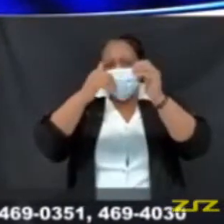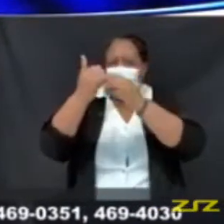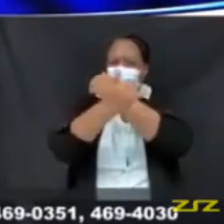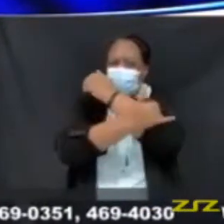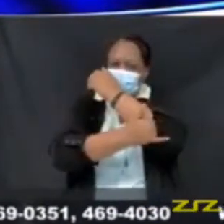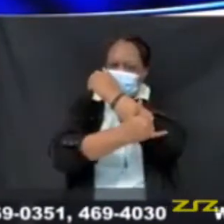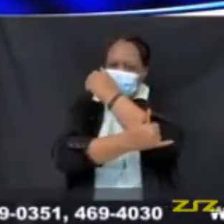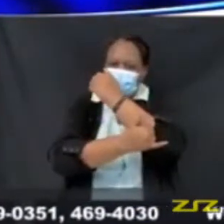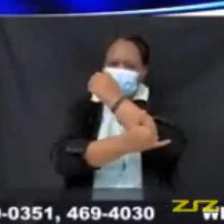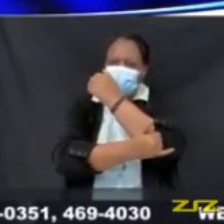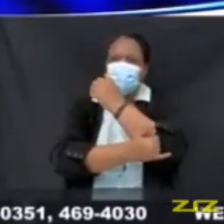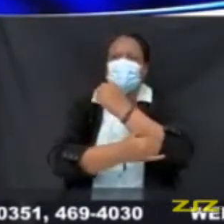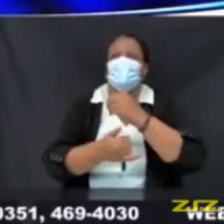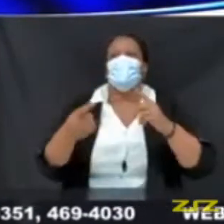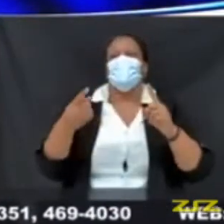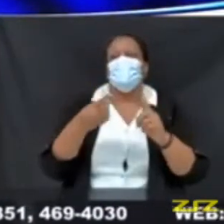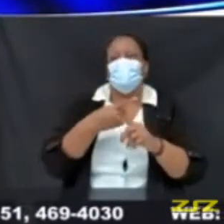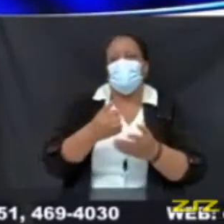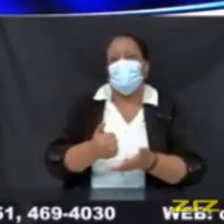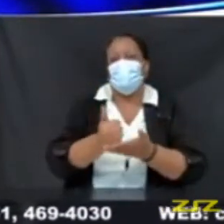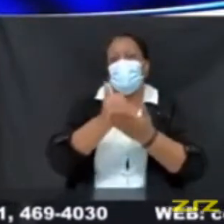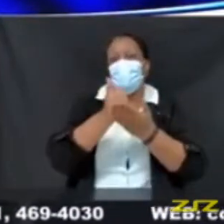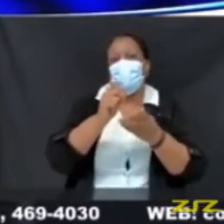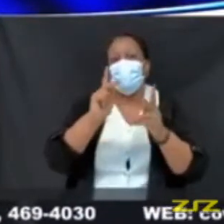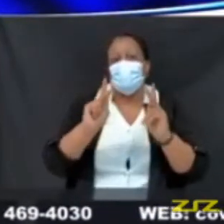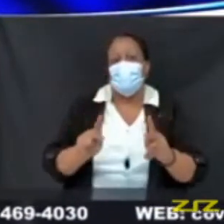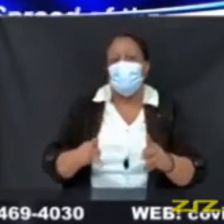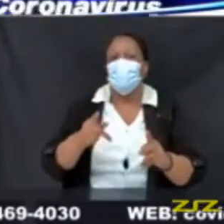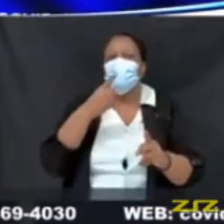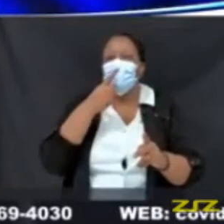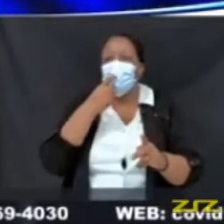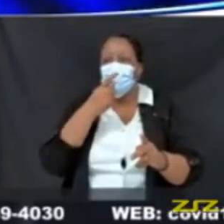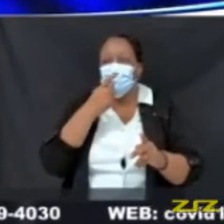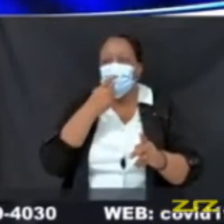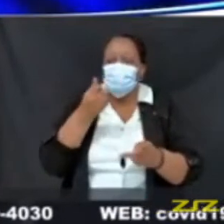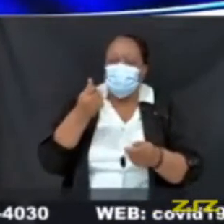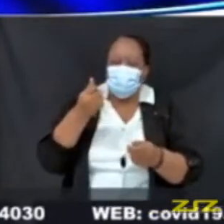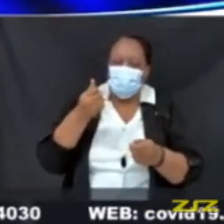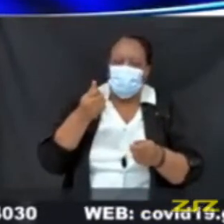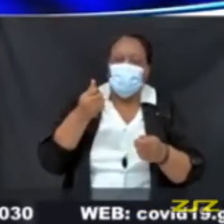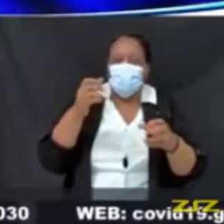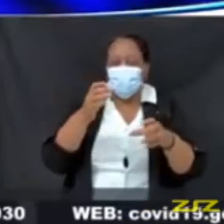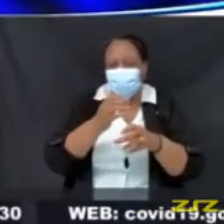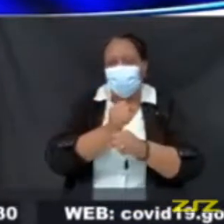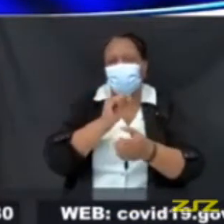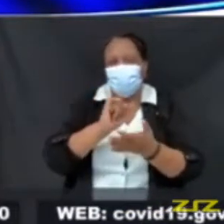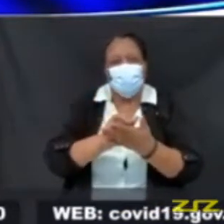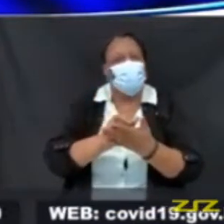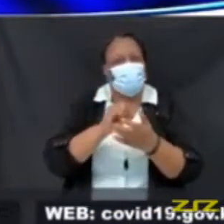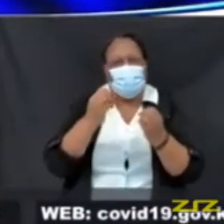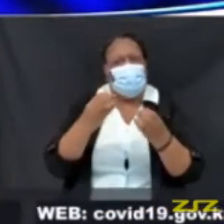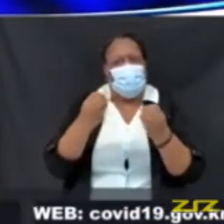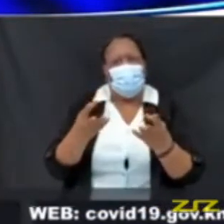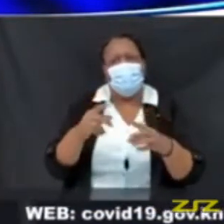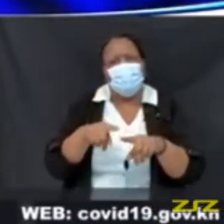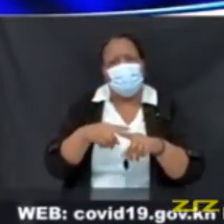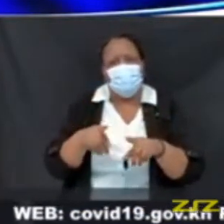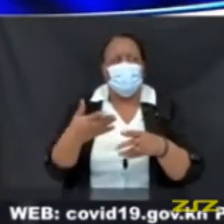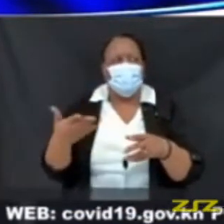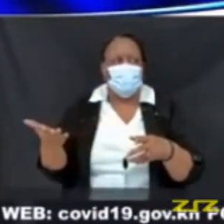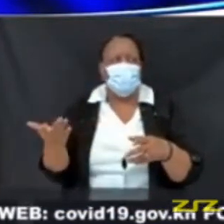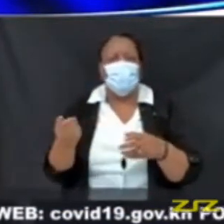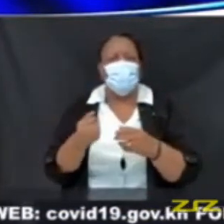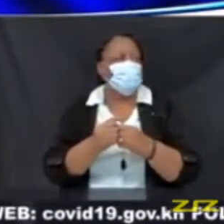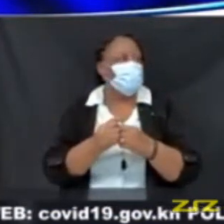sustainable climate change adaptation priorities that will reduce risk and build resilience, especially as it is these